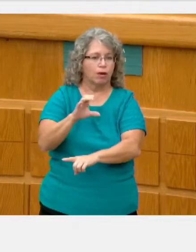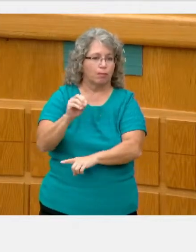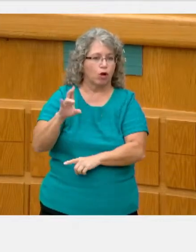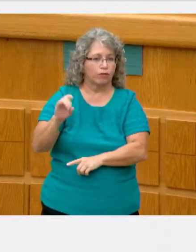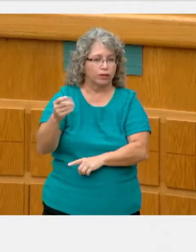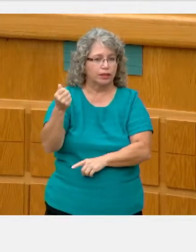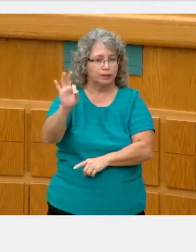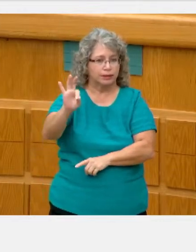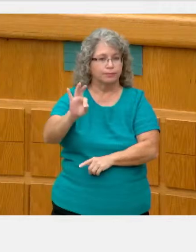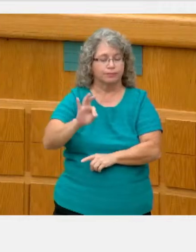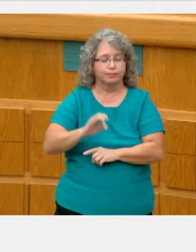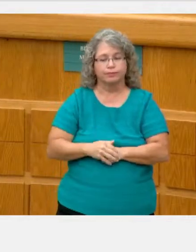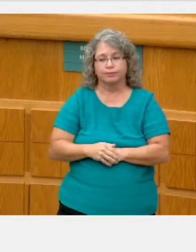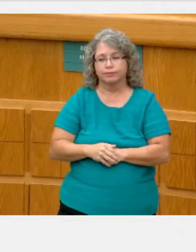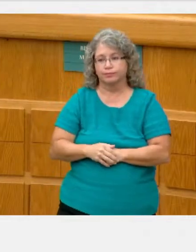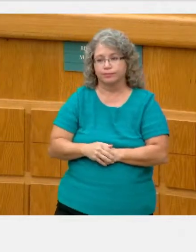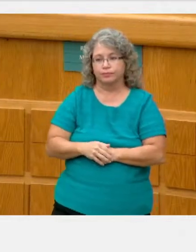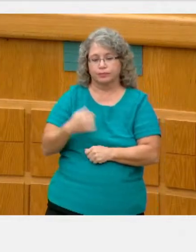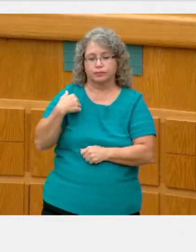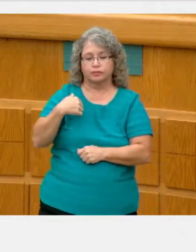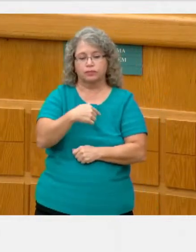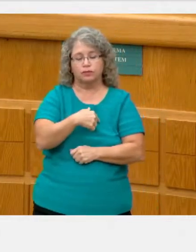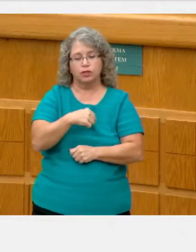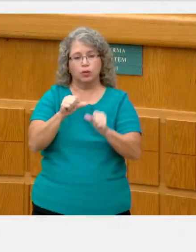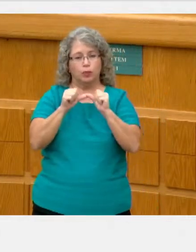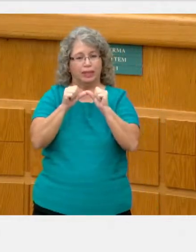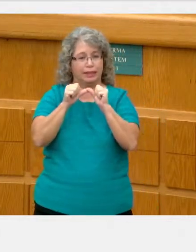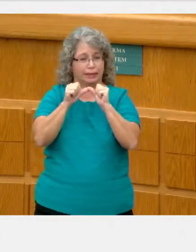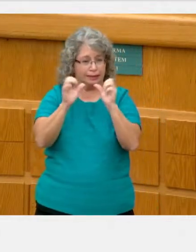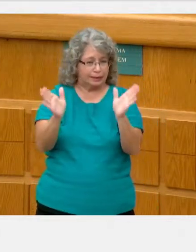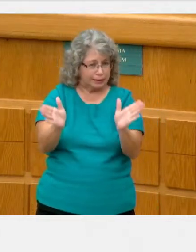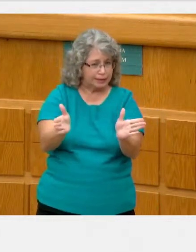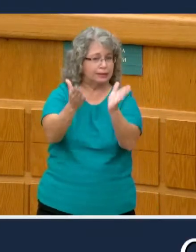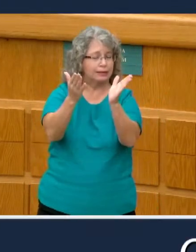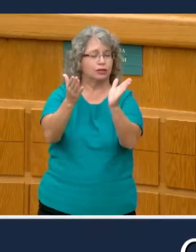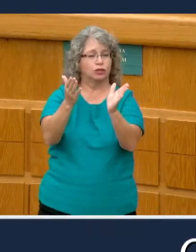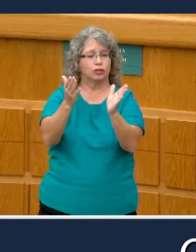So we continue to encourage folks to get vaccinated.